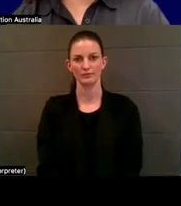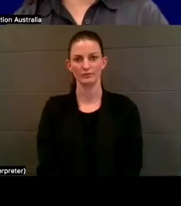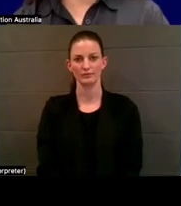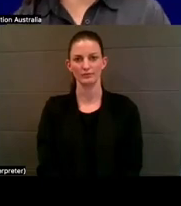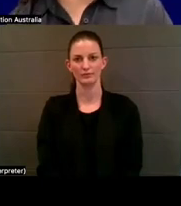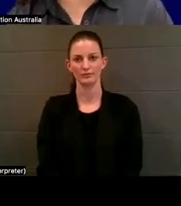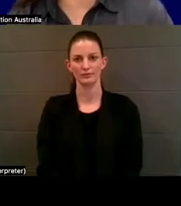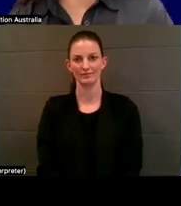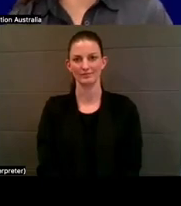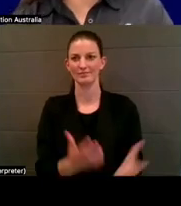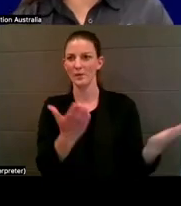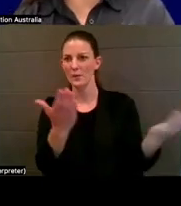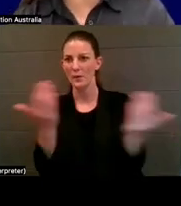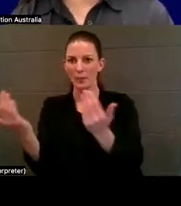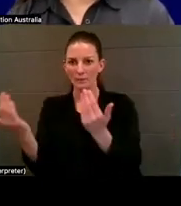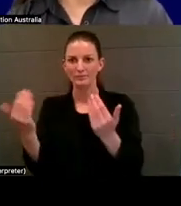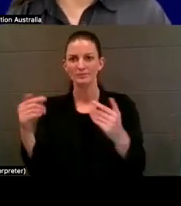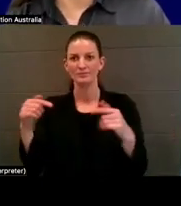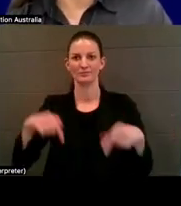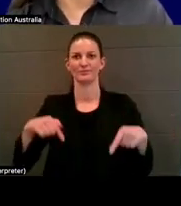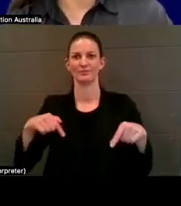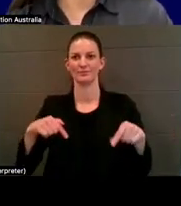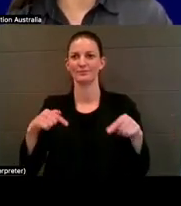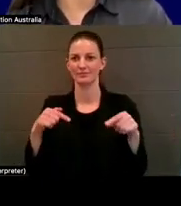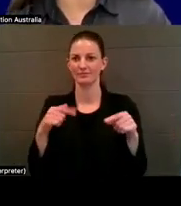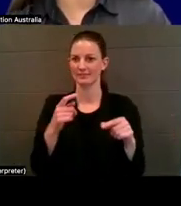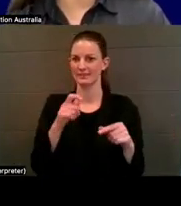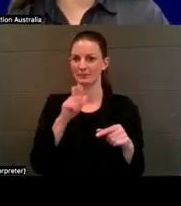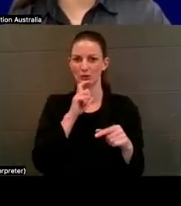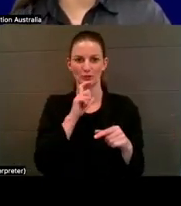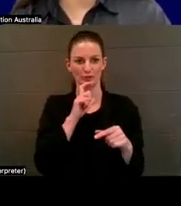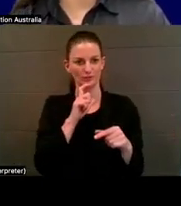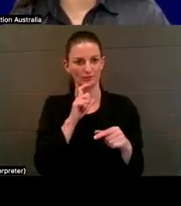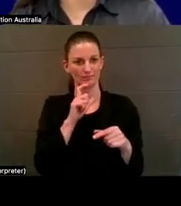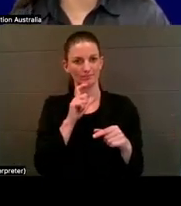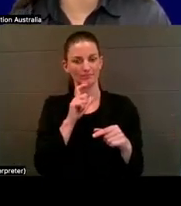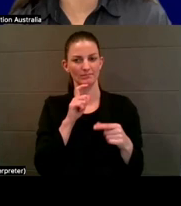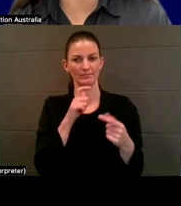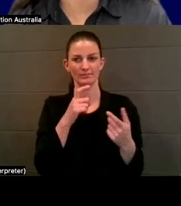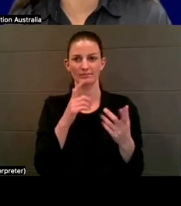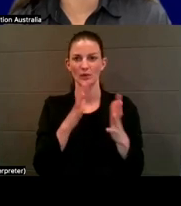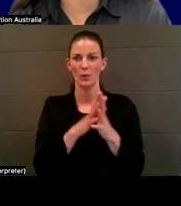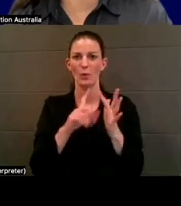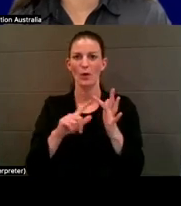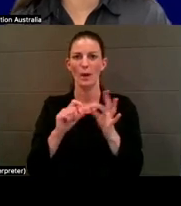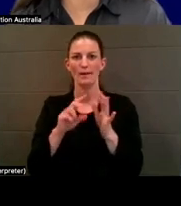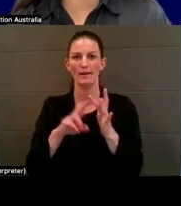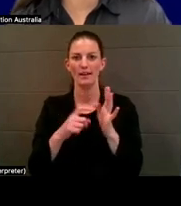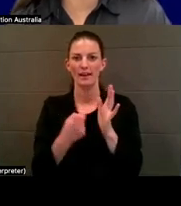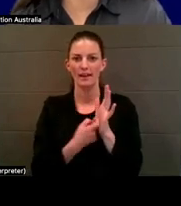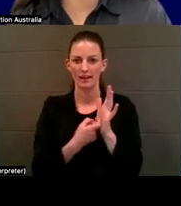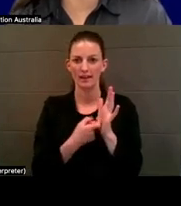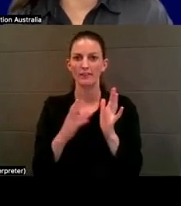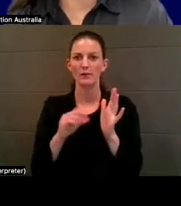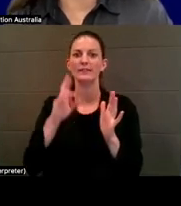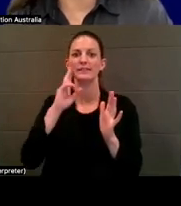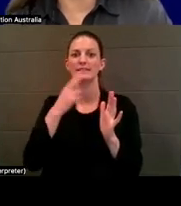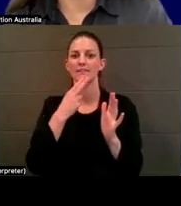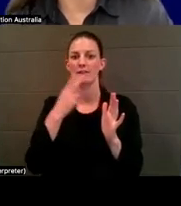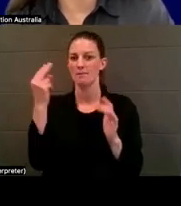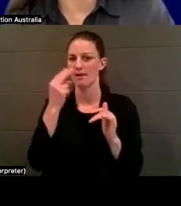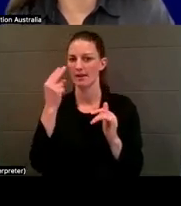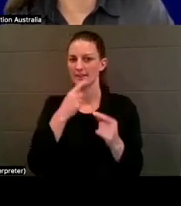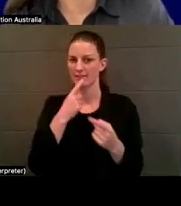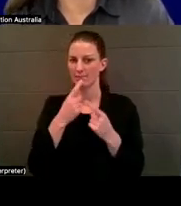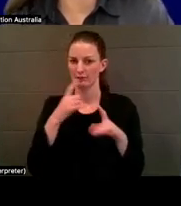Okay, welcome everybody to this afternoon's webinar from Deafblind Information Australia. I